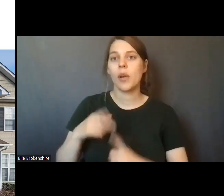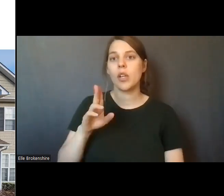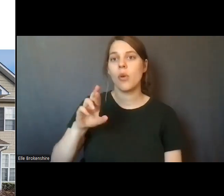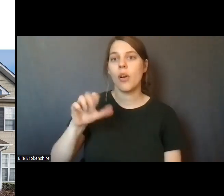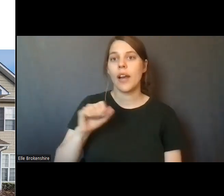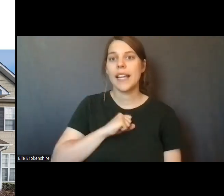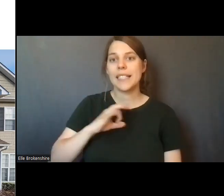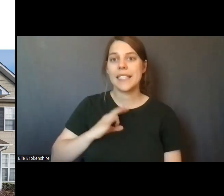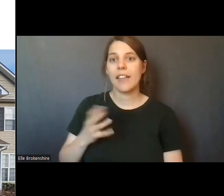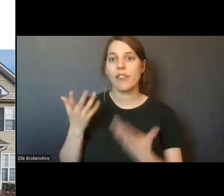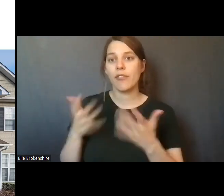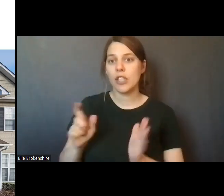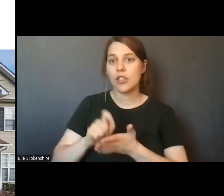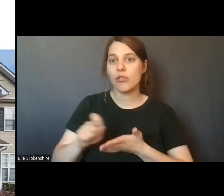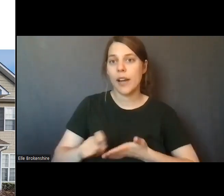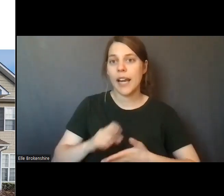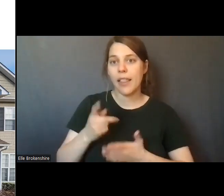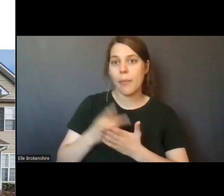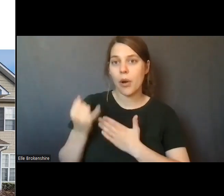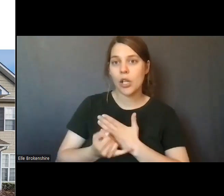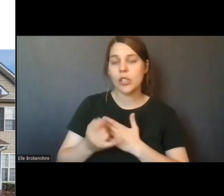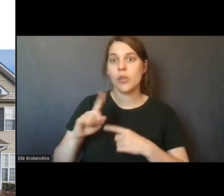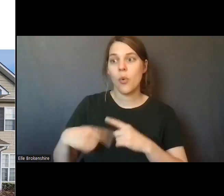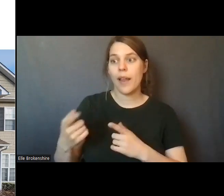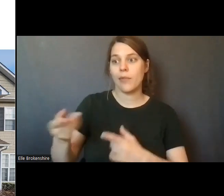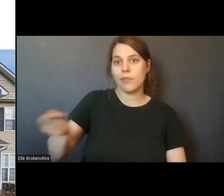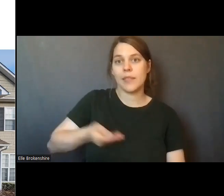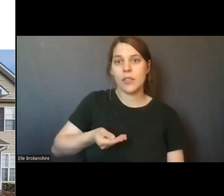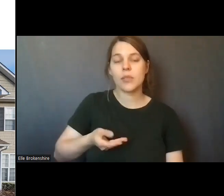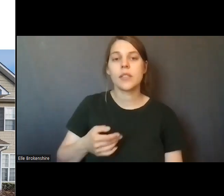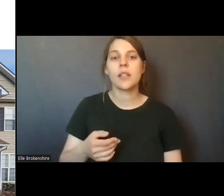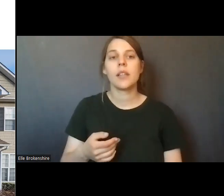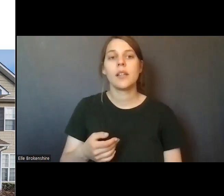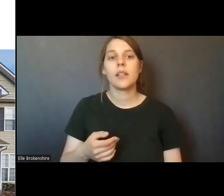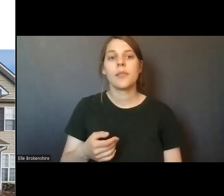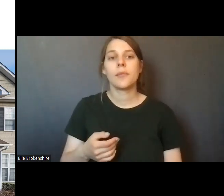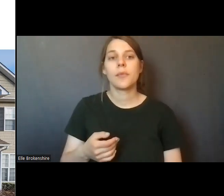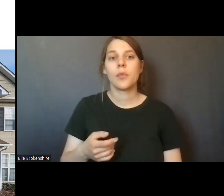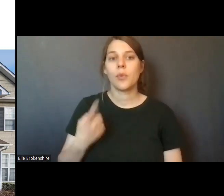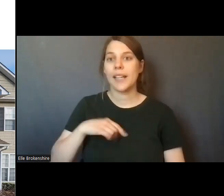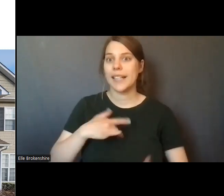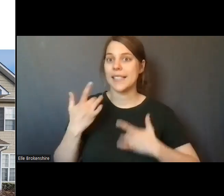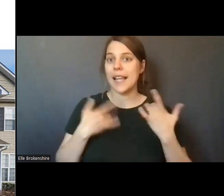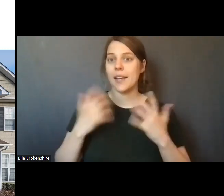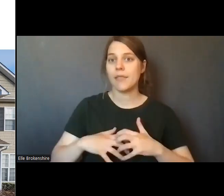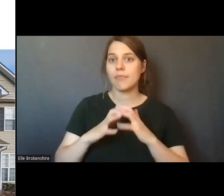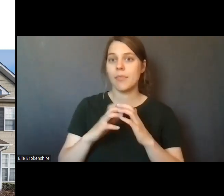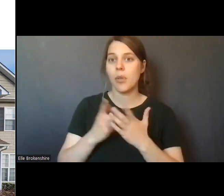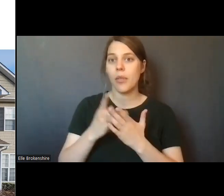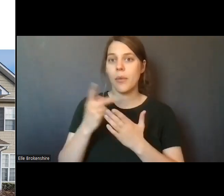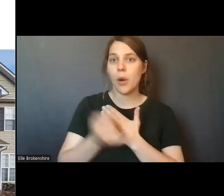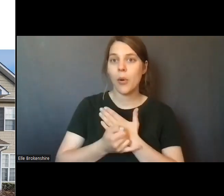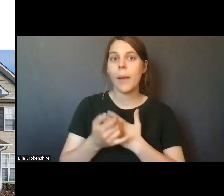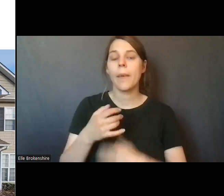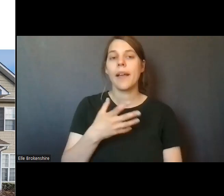underwriting projects as they come in. We're excited to be launching this highly anticipated program and look forward to bringing